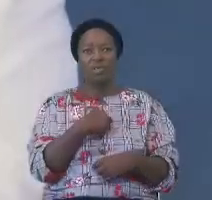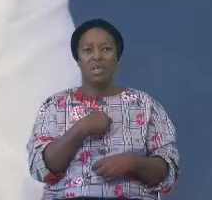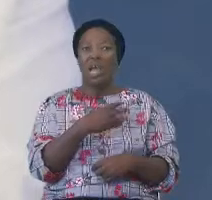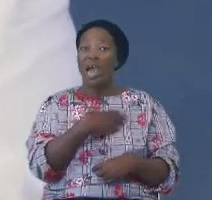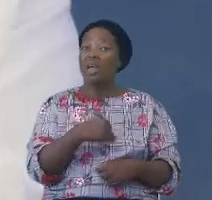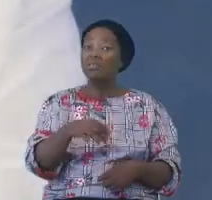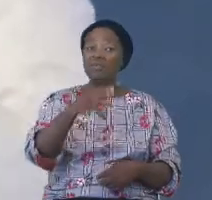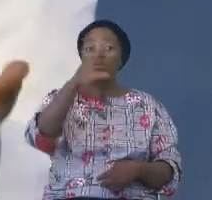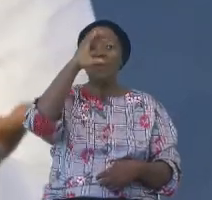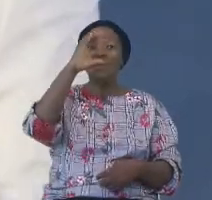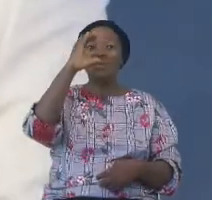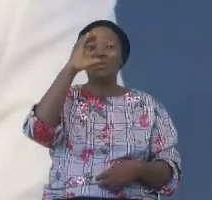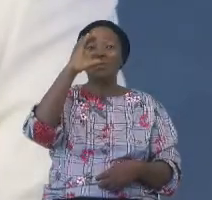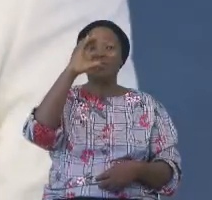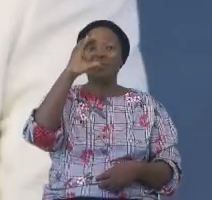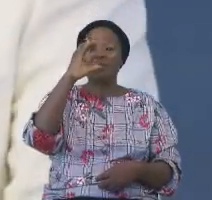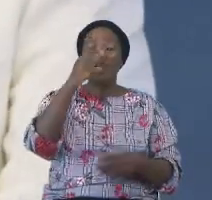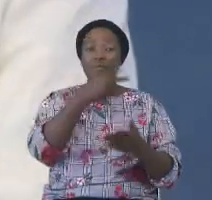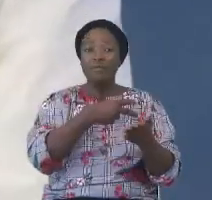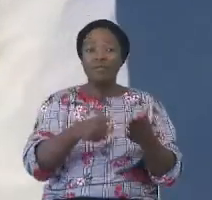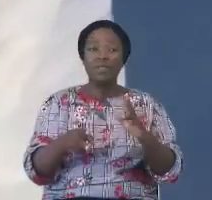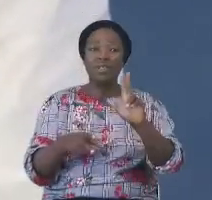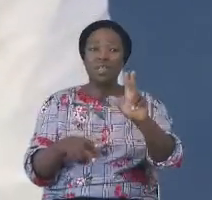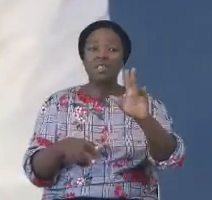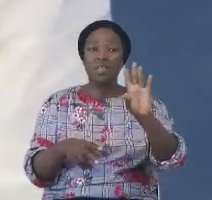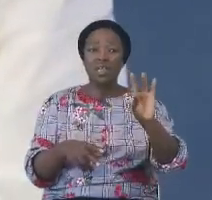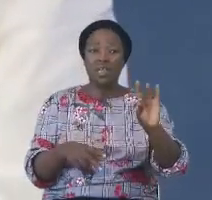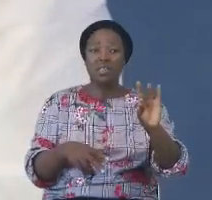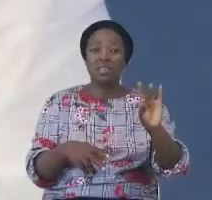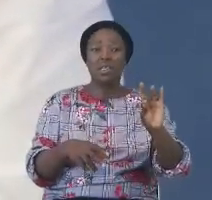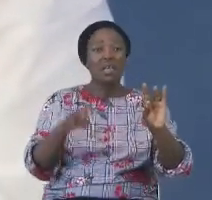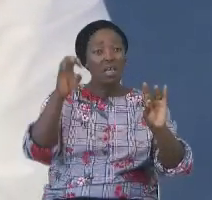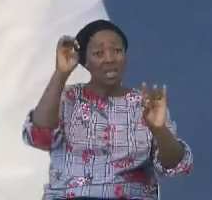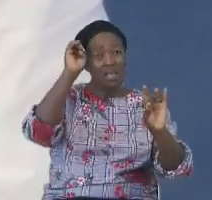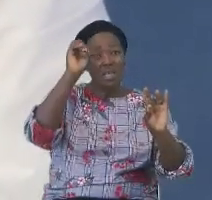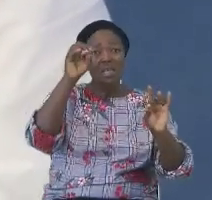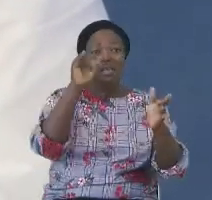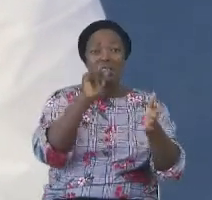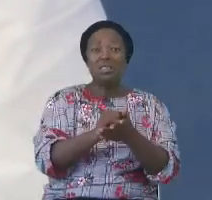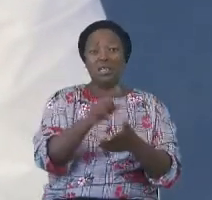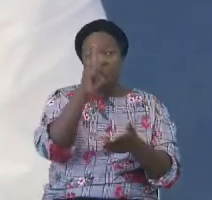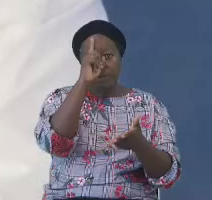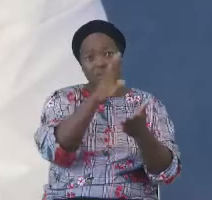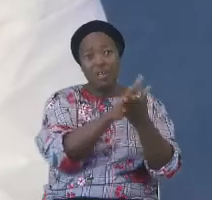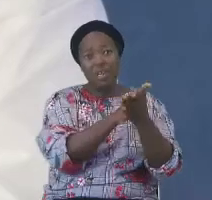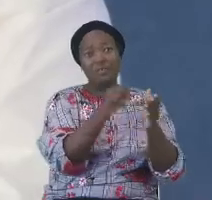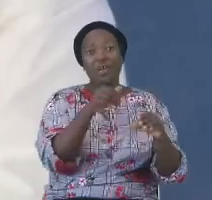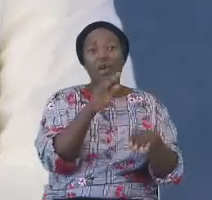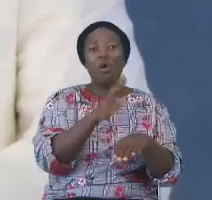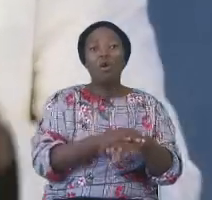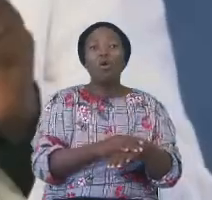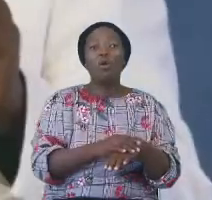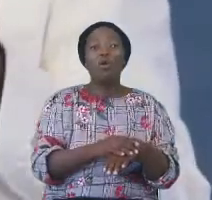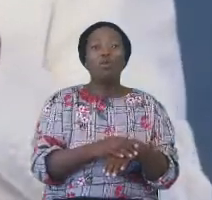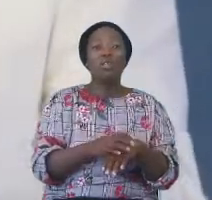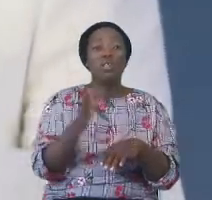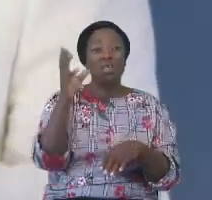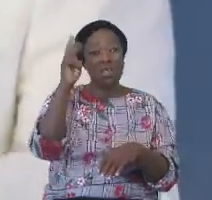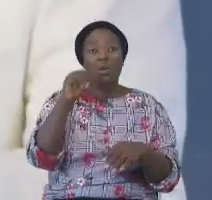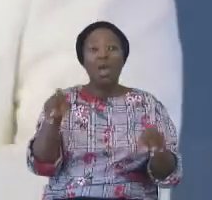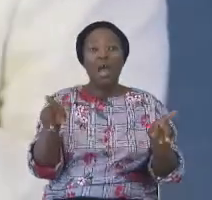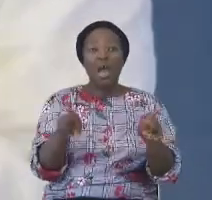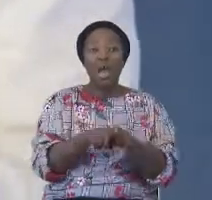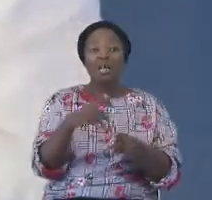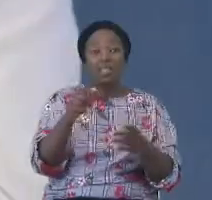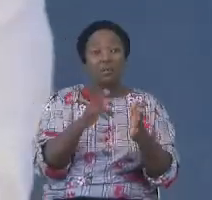thirst let him come unto me and dream for such age he that